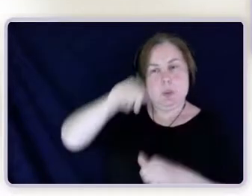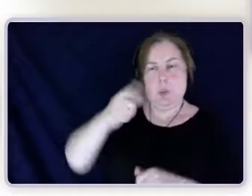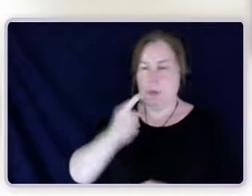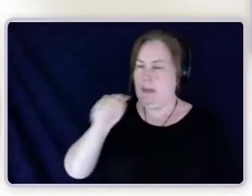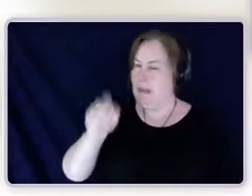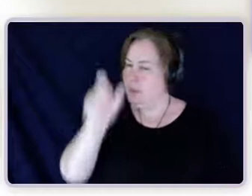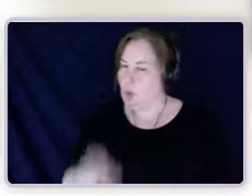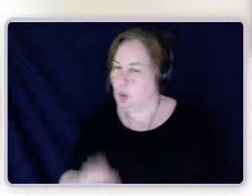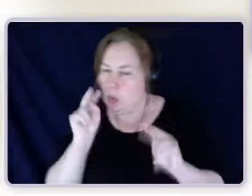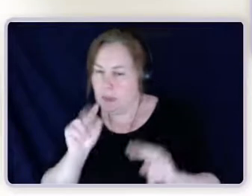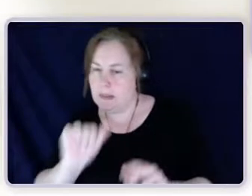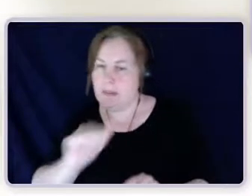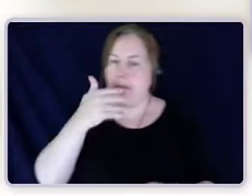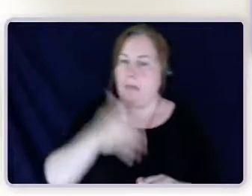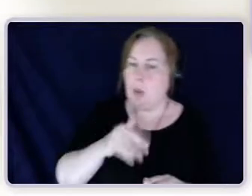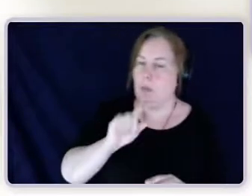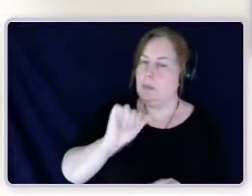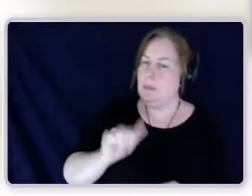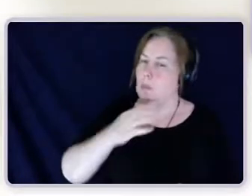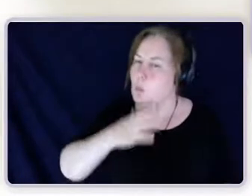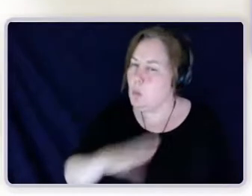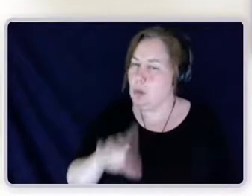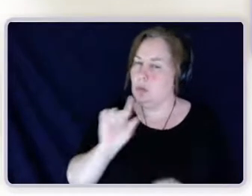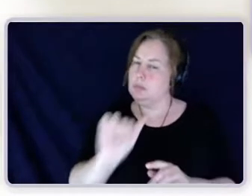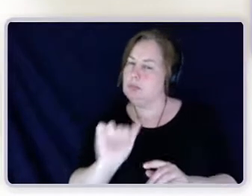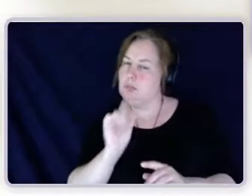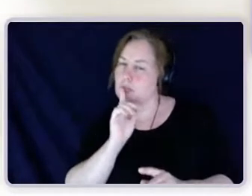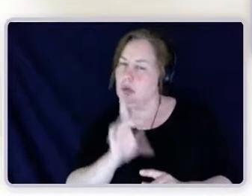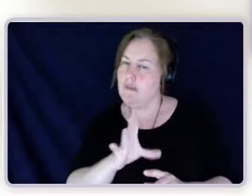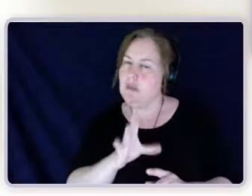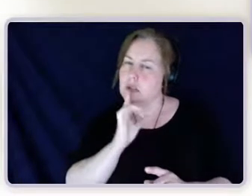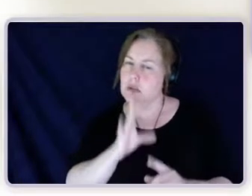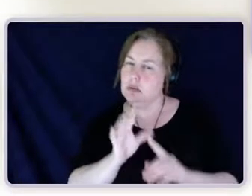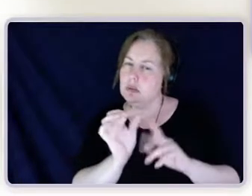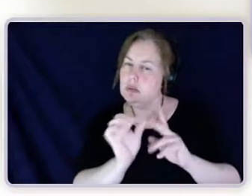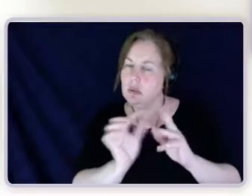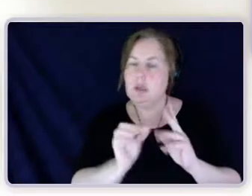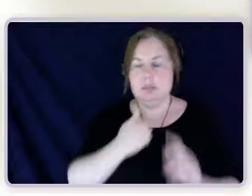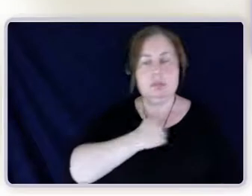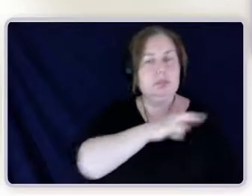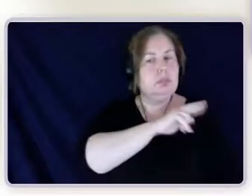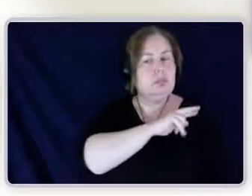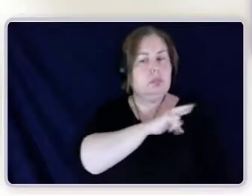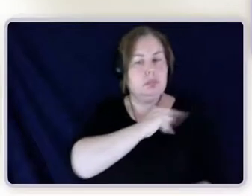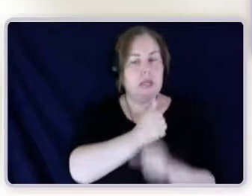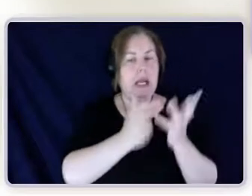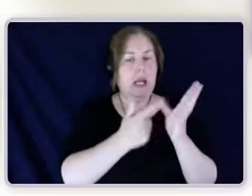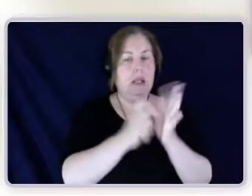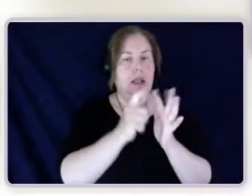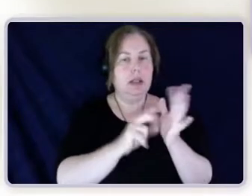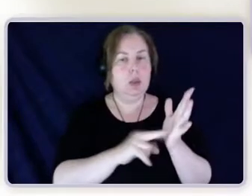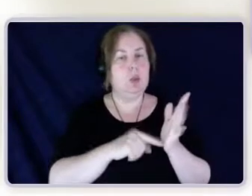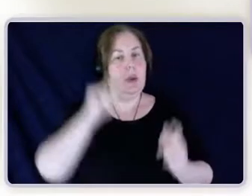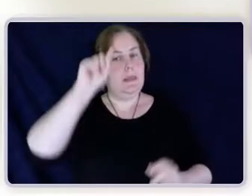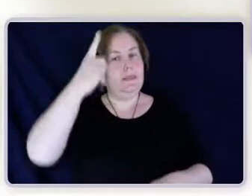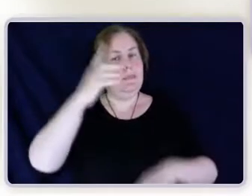background, then that is what is required from me in order to be able to try to understand and fully appreciate